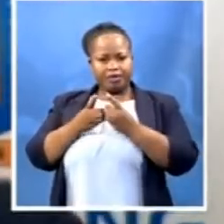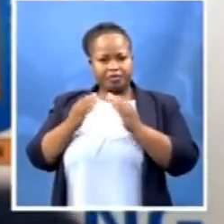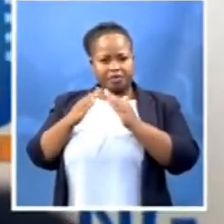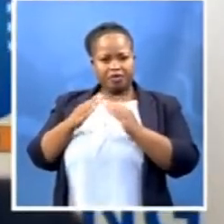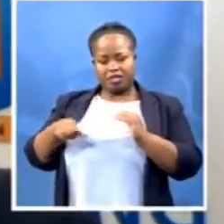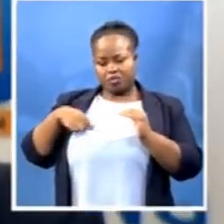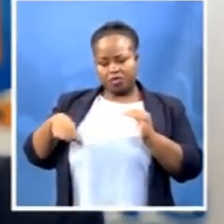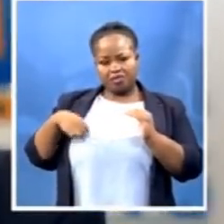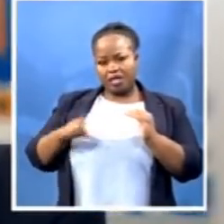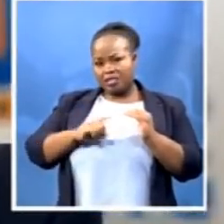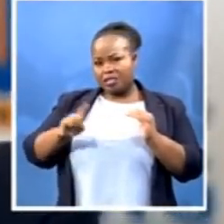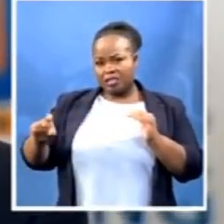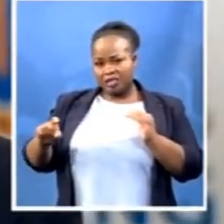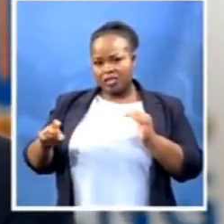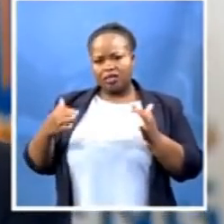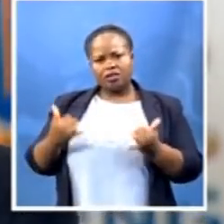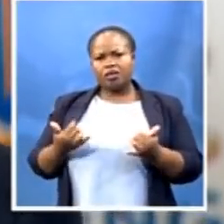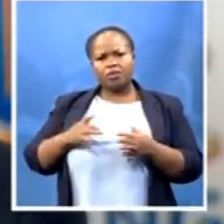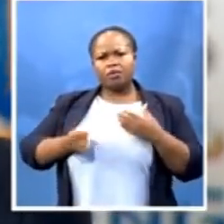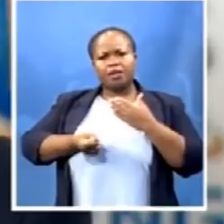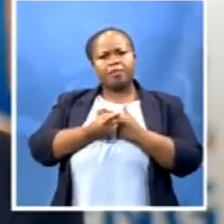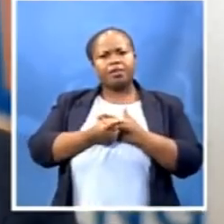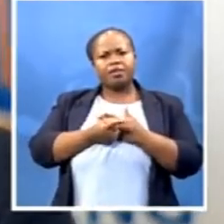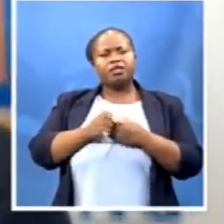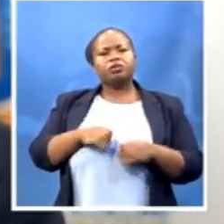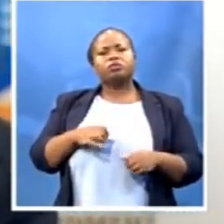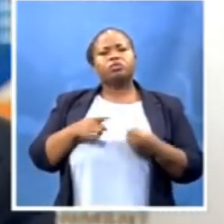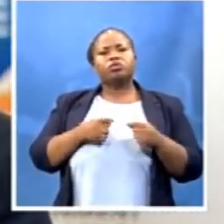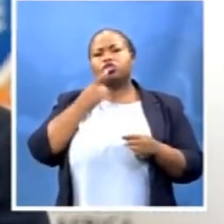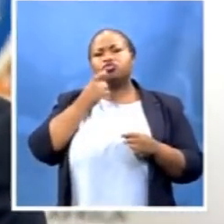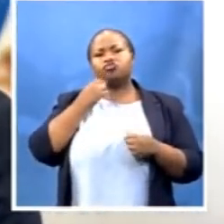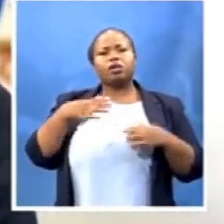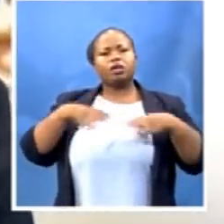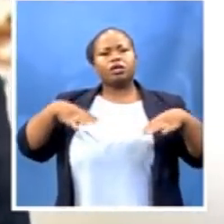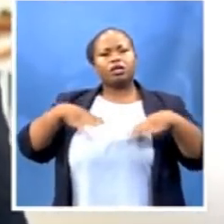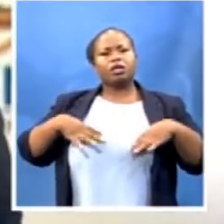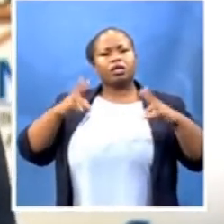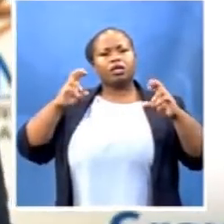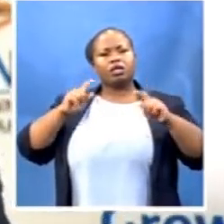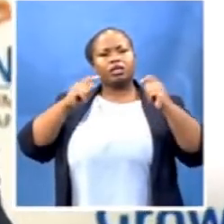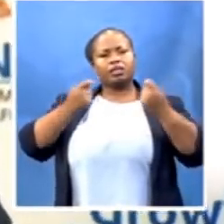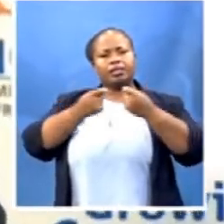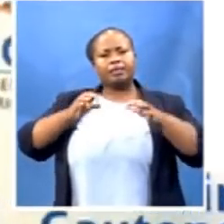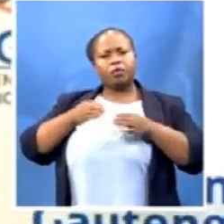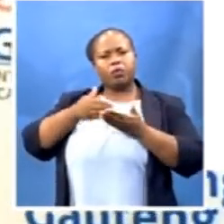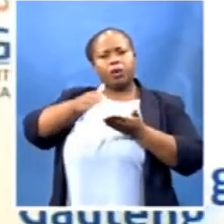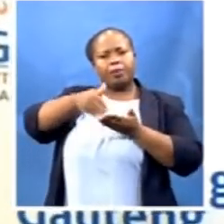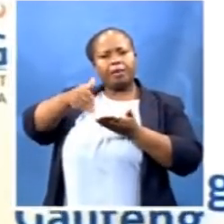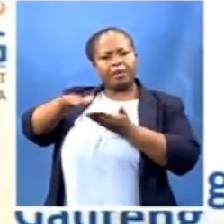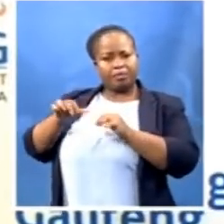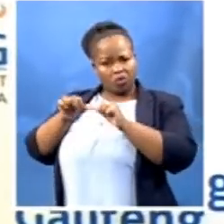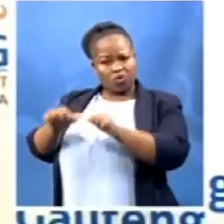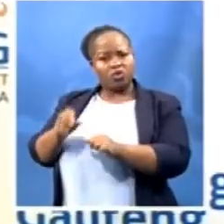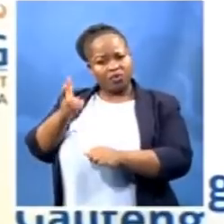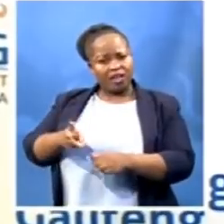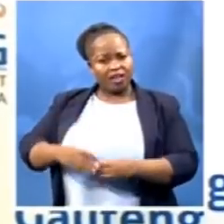happens with regards to the red ants continuing with the illegal removals? I think that's probably the clarity I'm